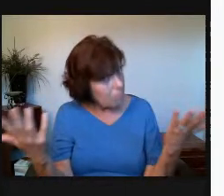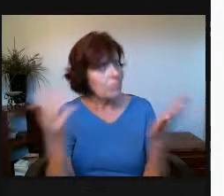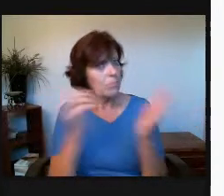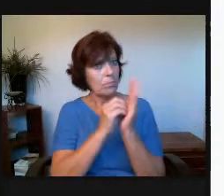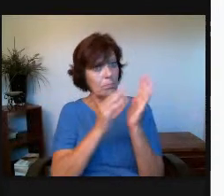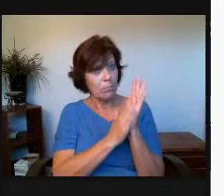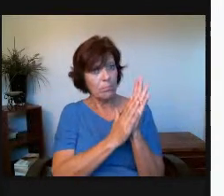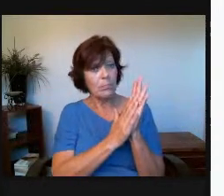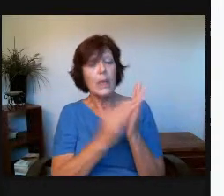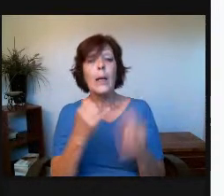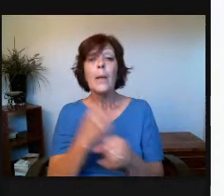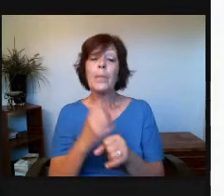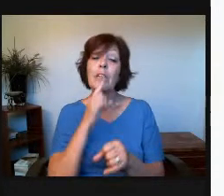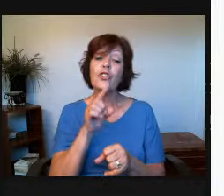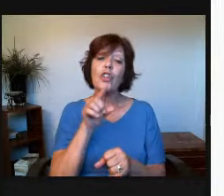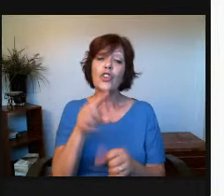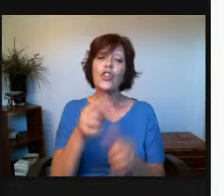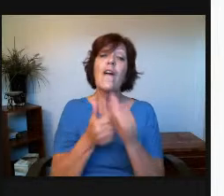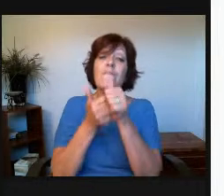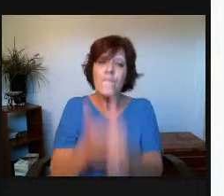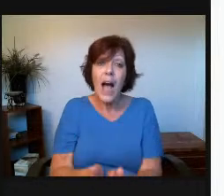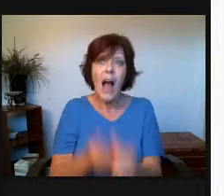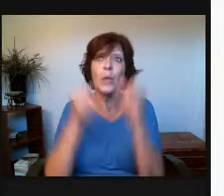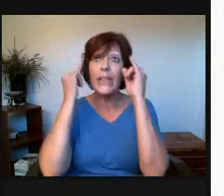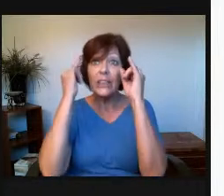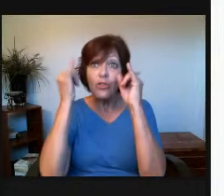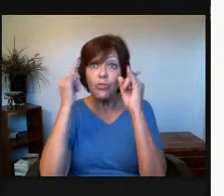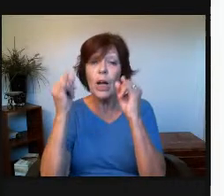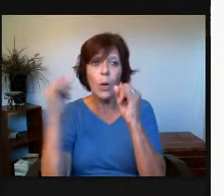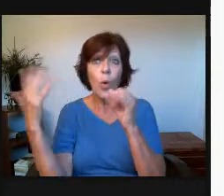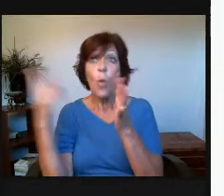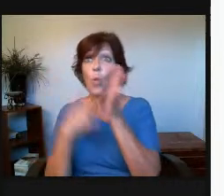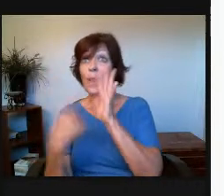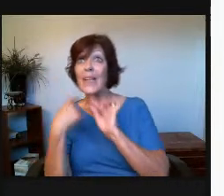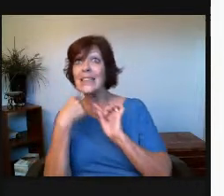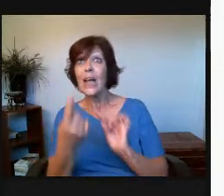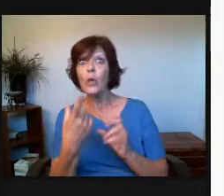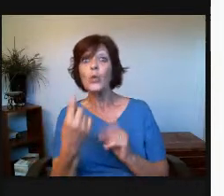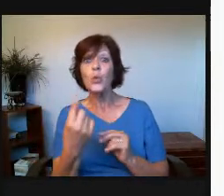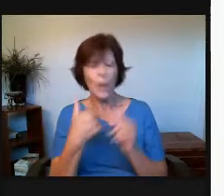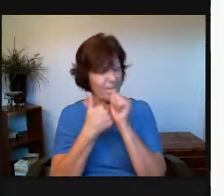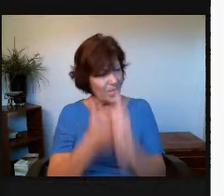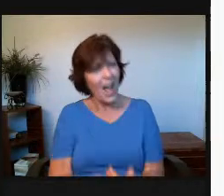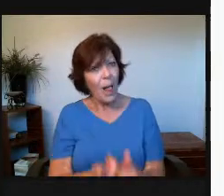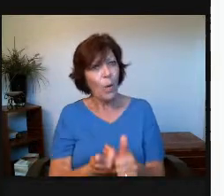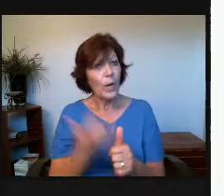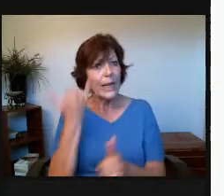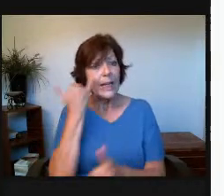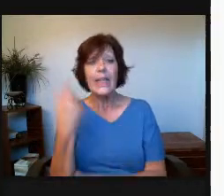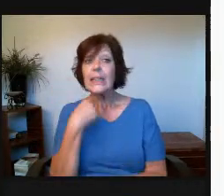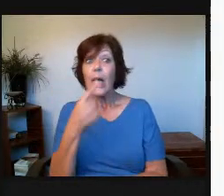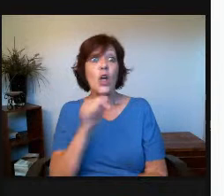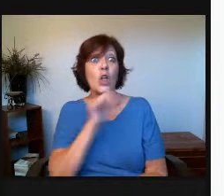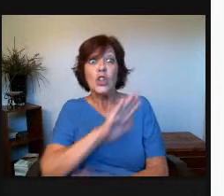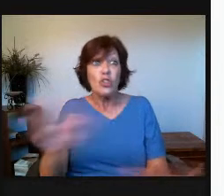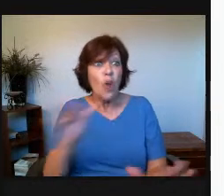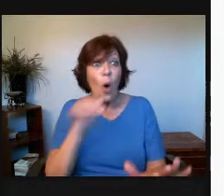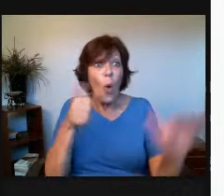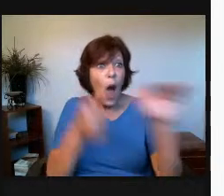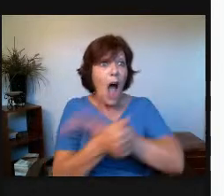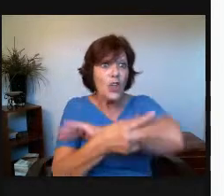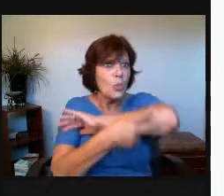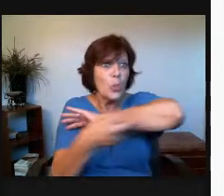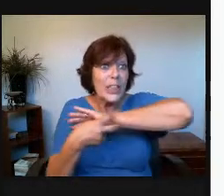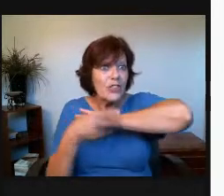to make sure that you're following the instructions of emergency response officials. If they're telling you not to go under the bridge because